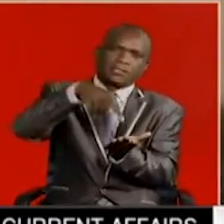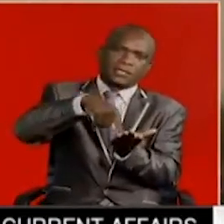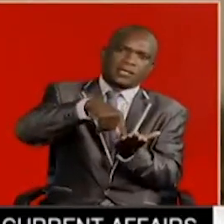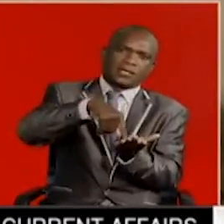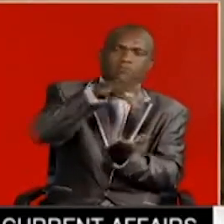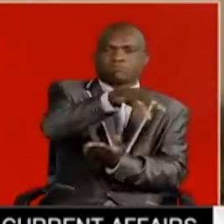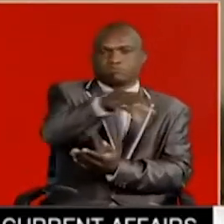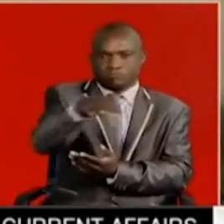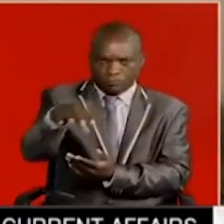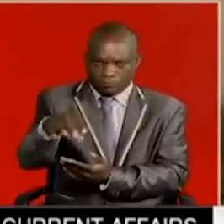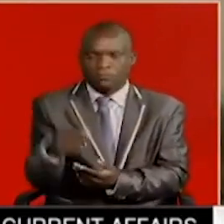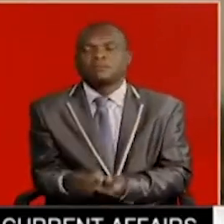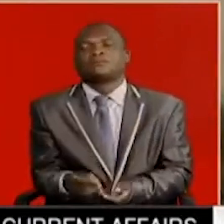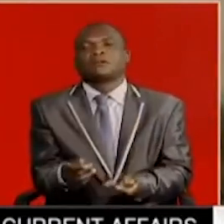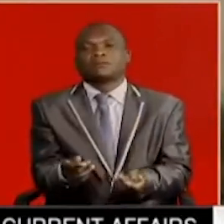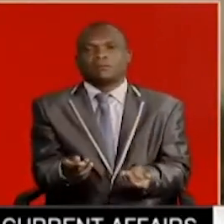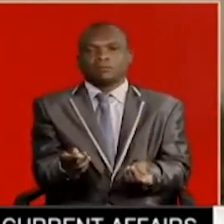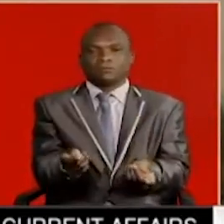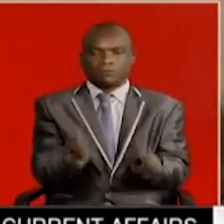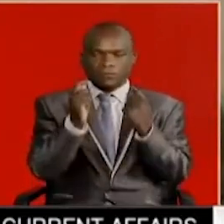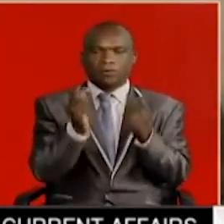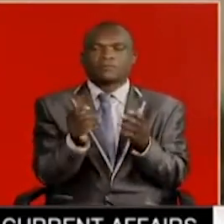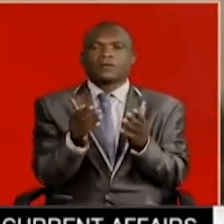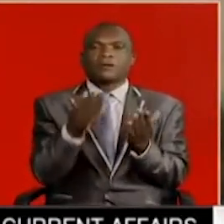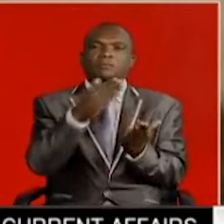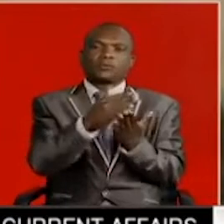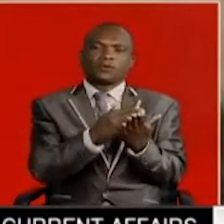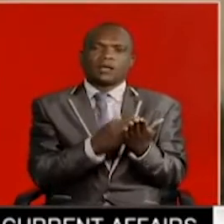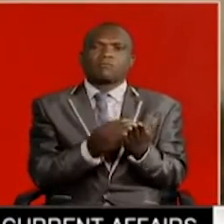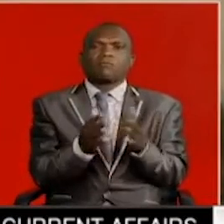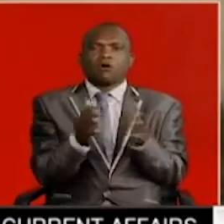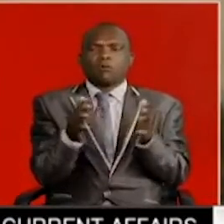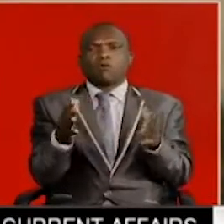Expanded program of immunization,